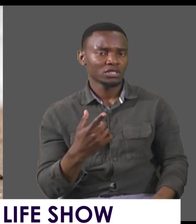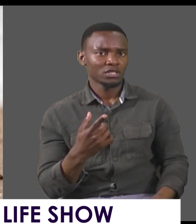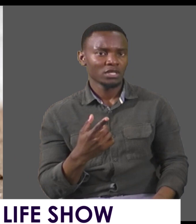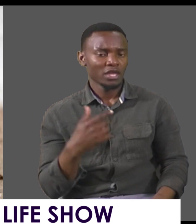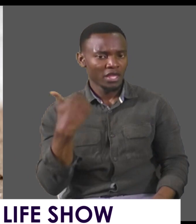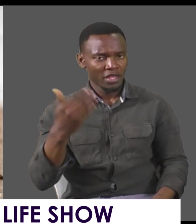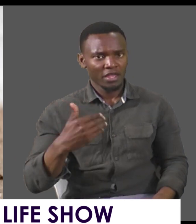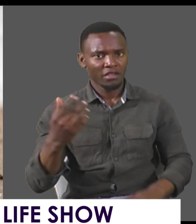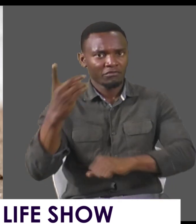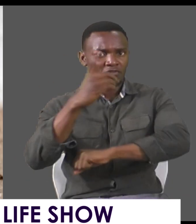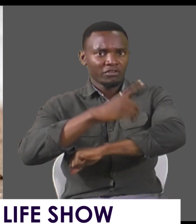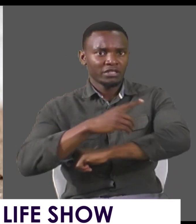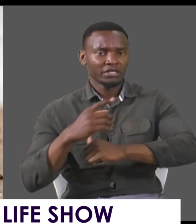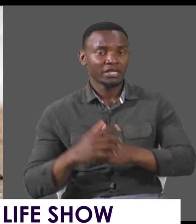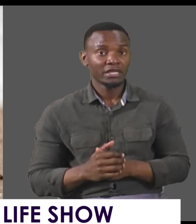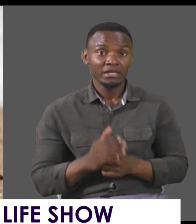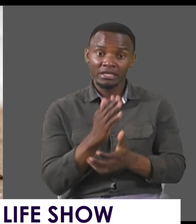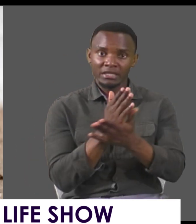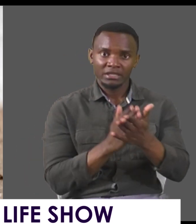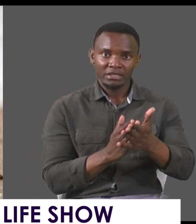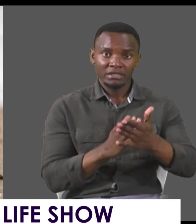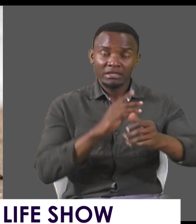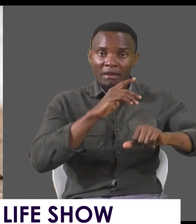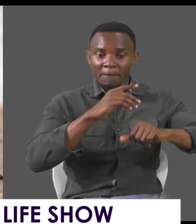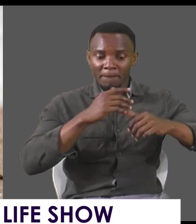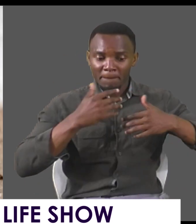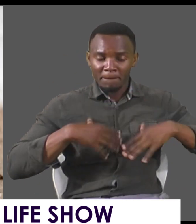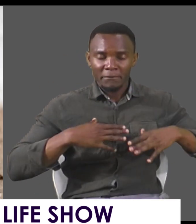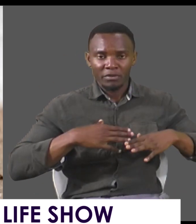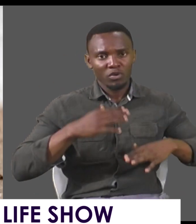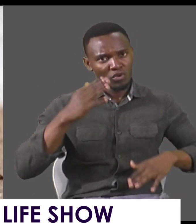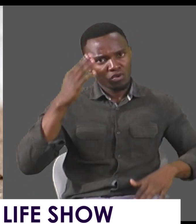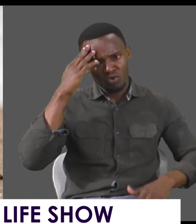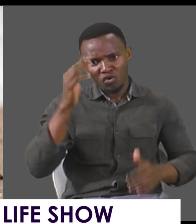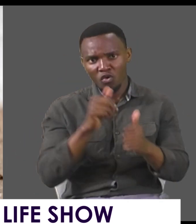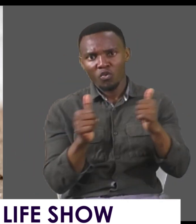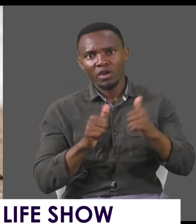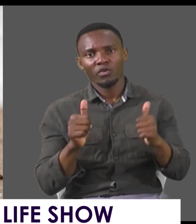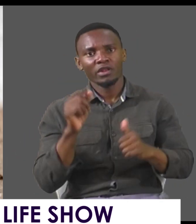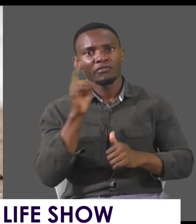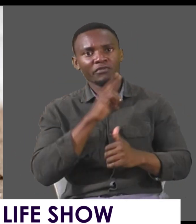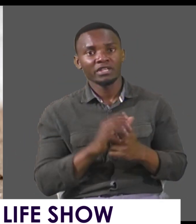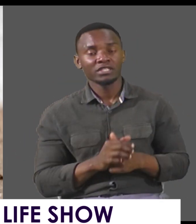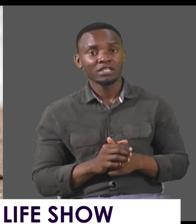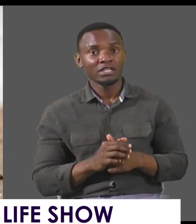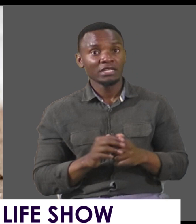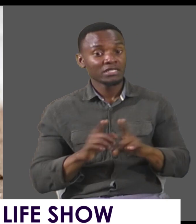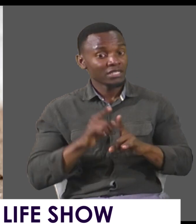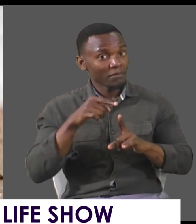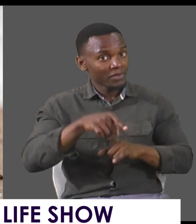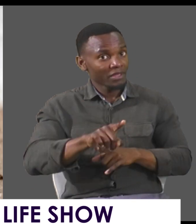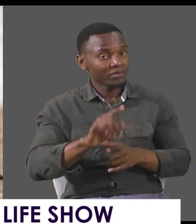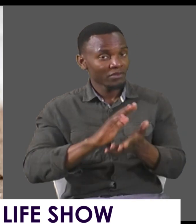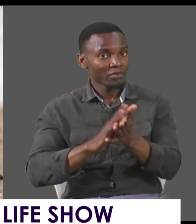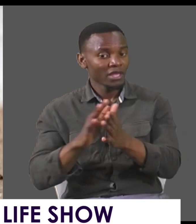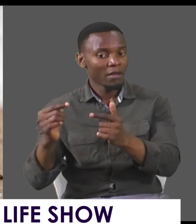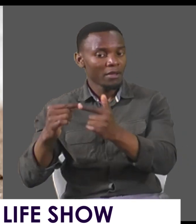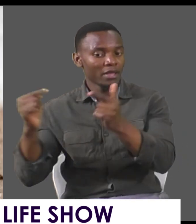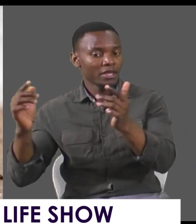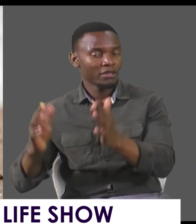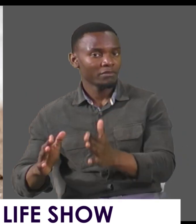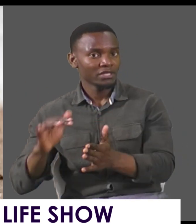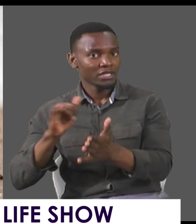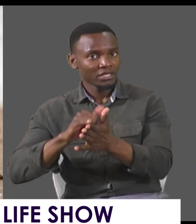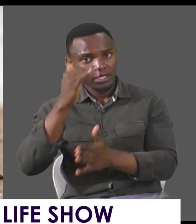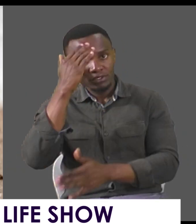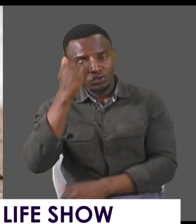every day. Some people have understood this, and yet they're your enemies. That is why they try to